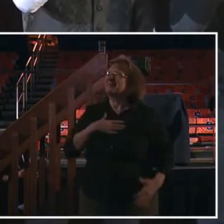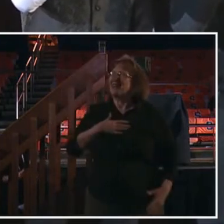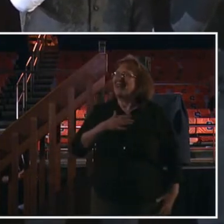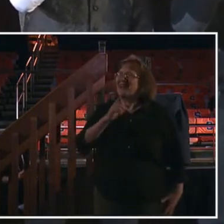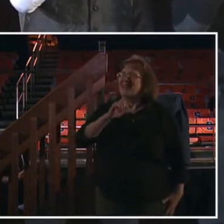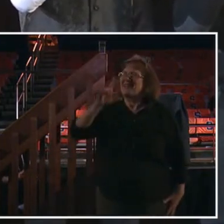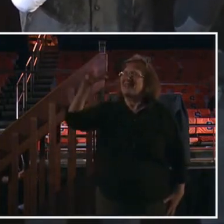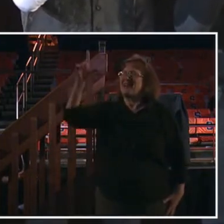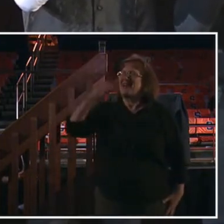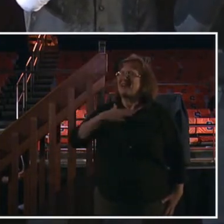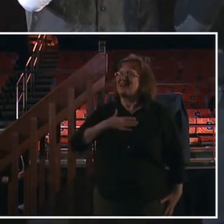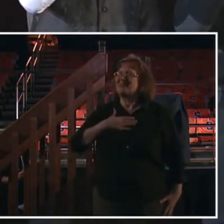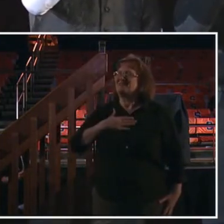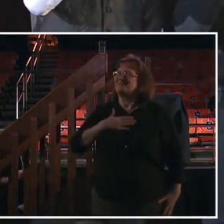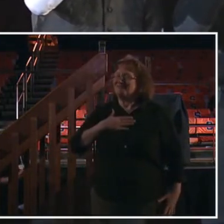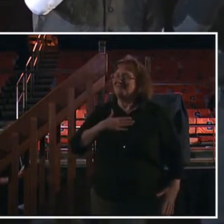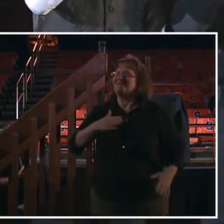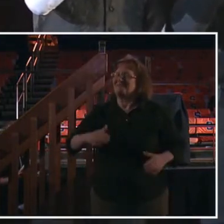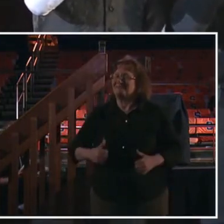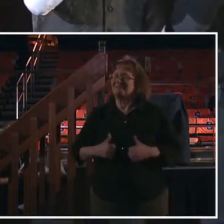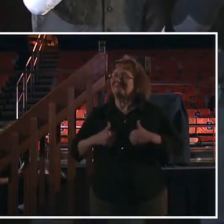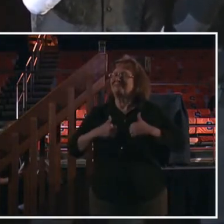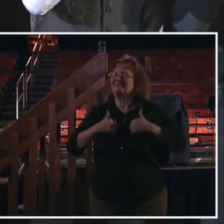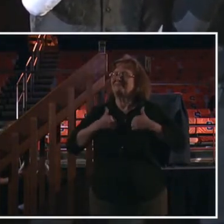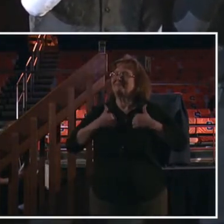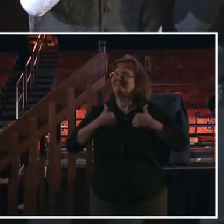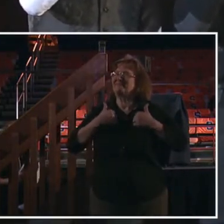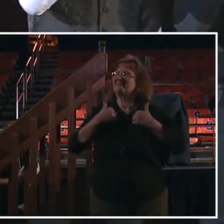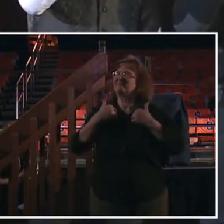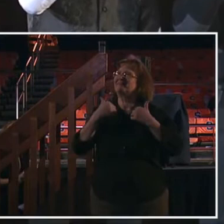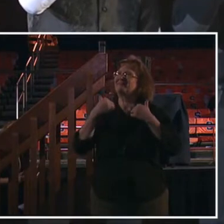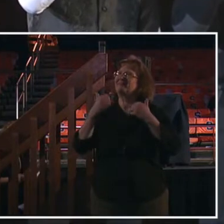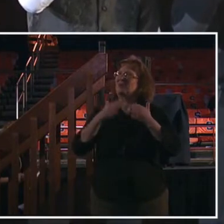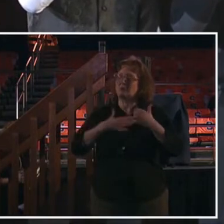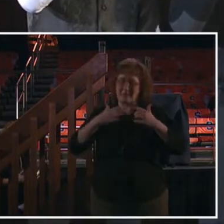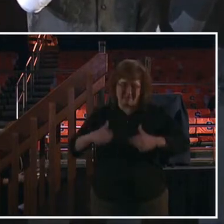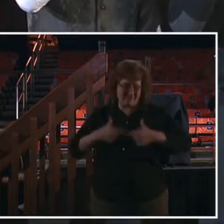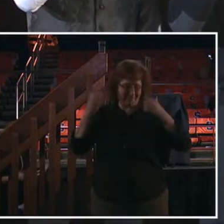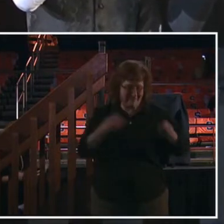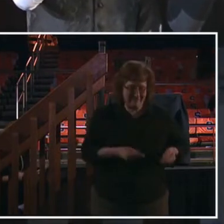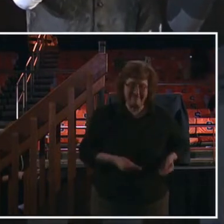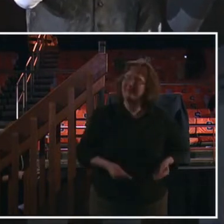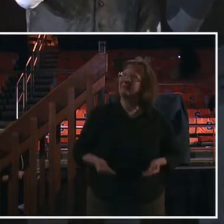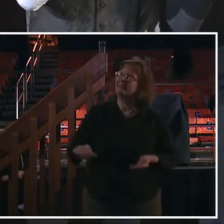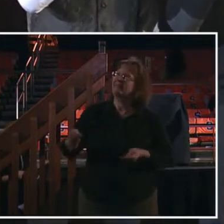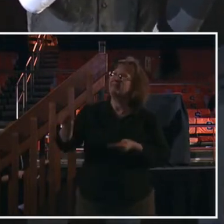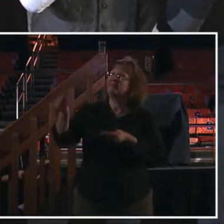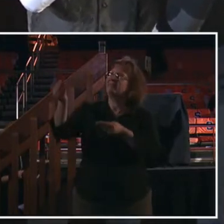I give you the